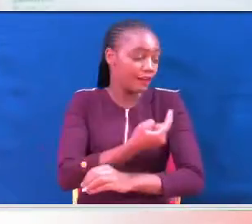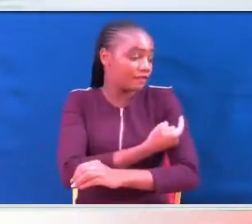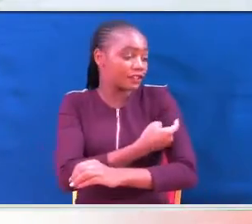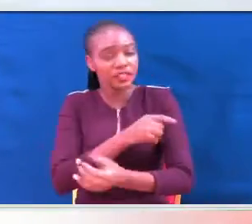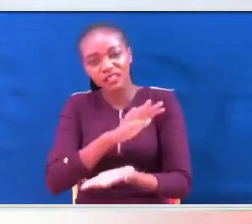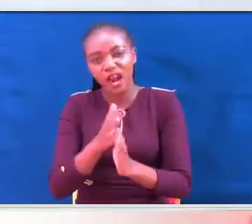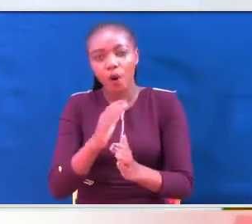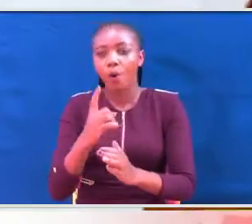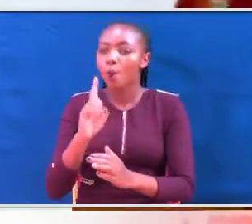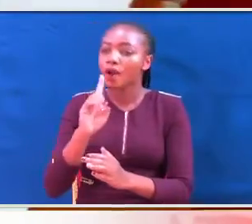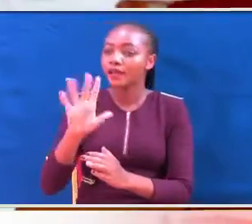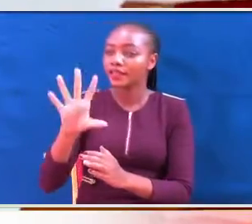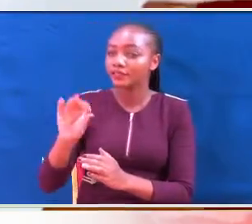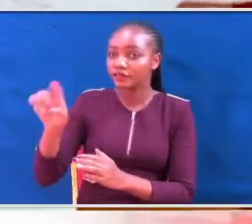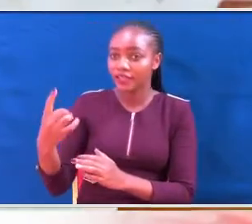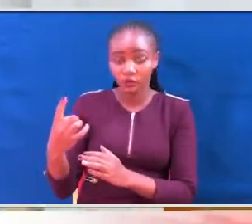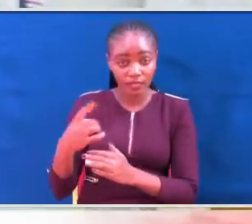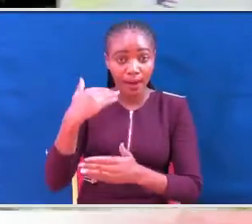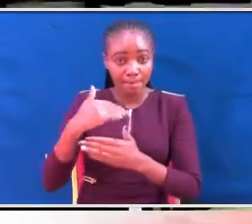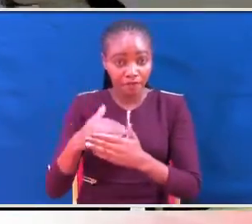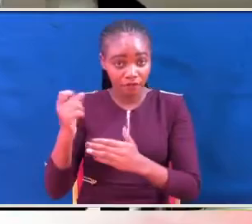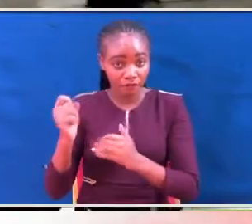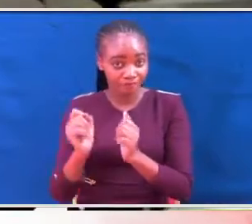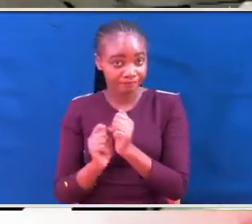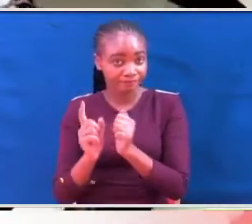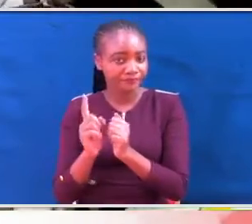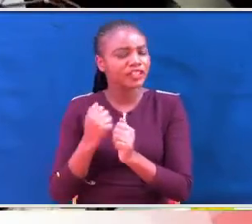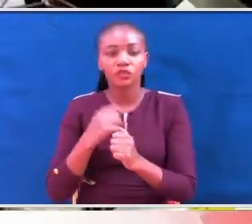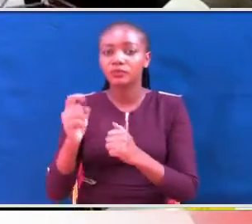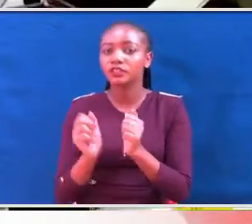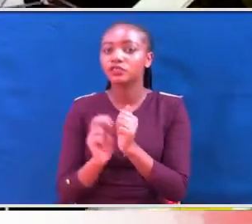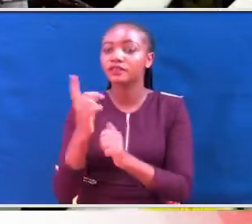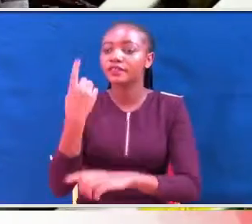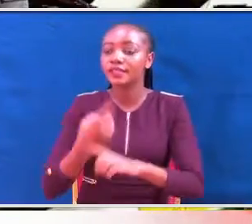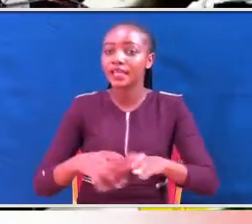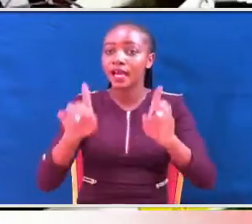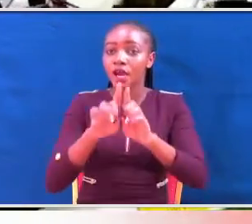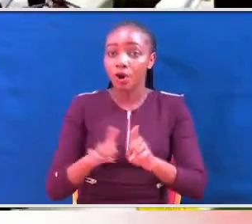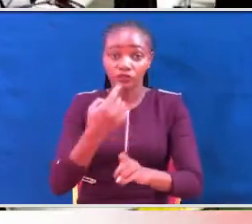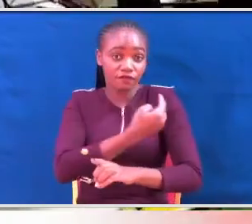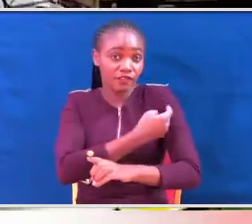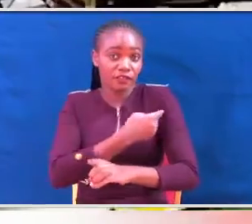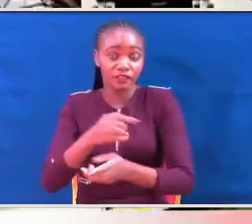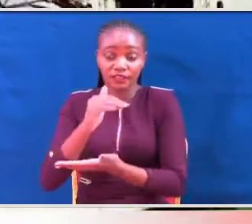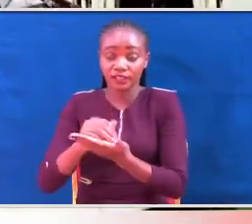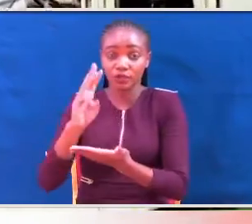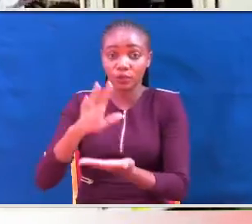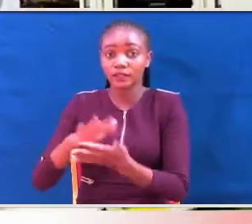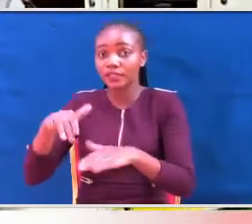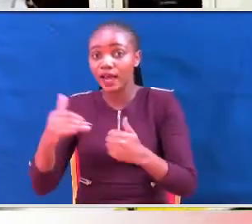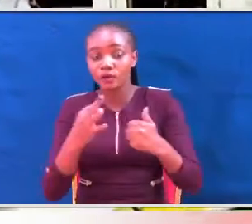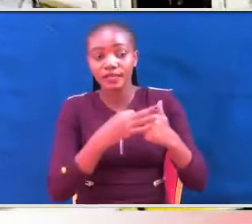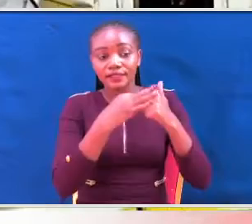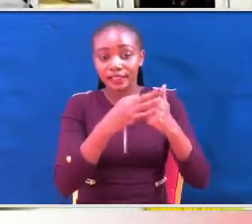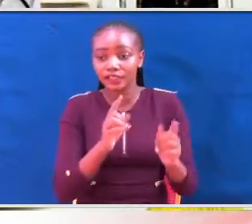to 150,000 by December this year. Vaccination posts will also be increased from 800 to 3,000